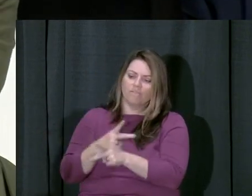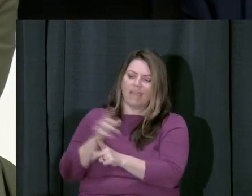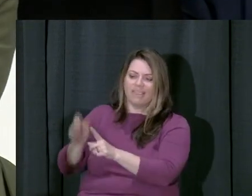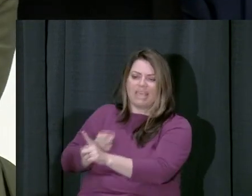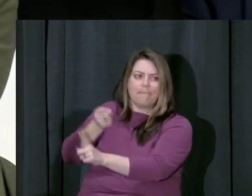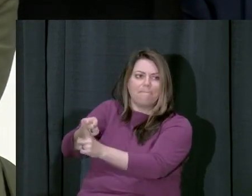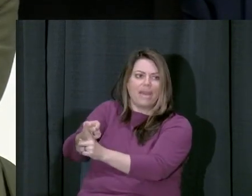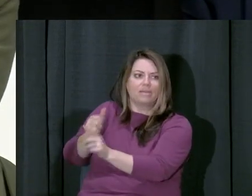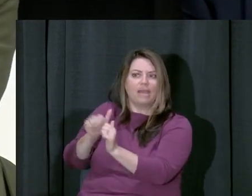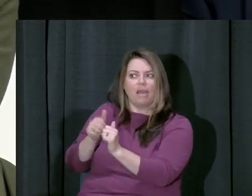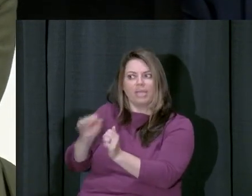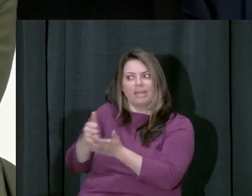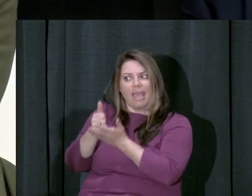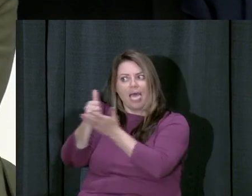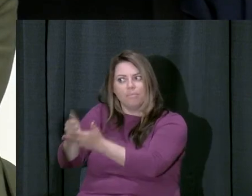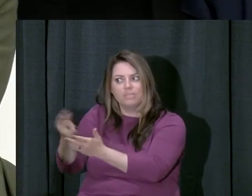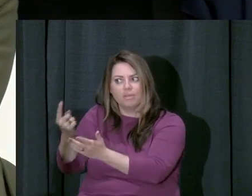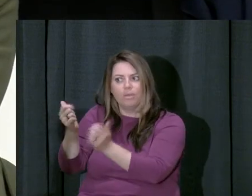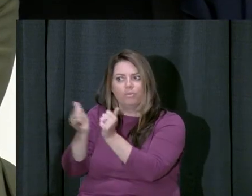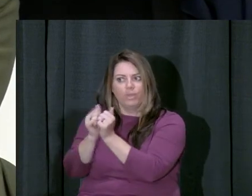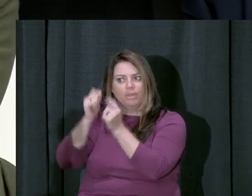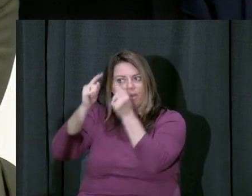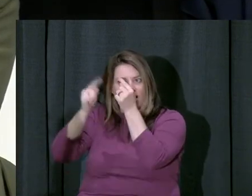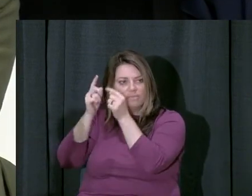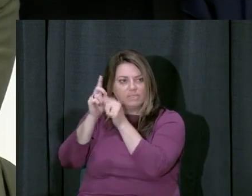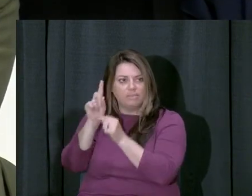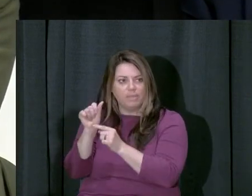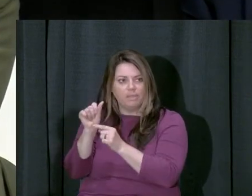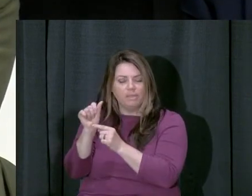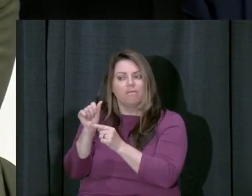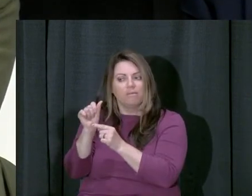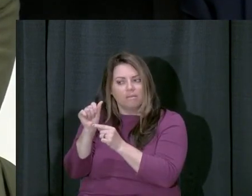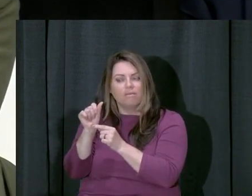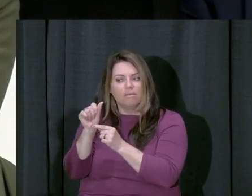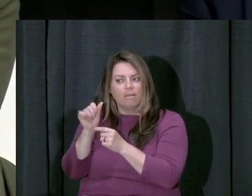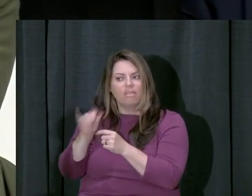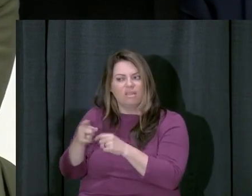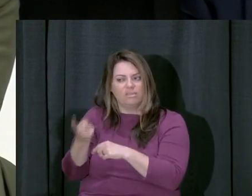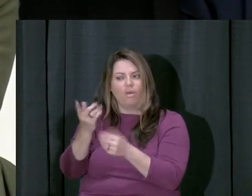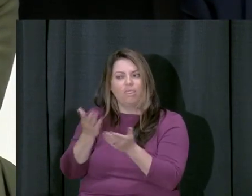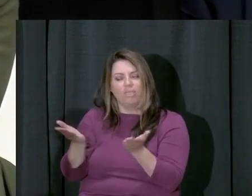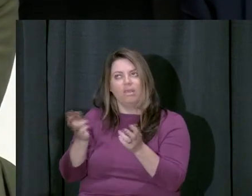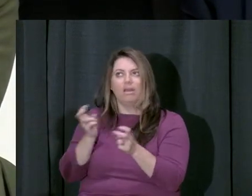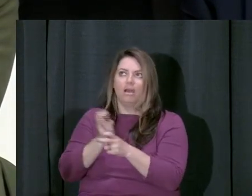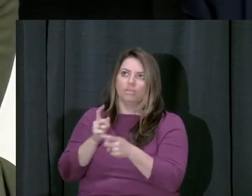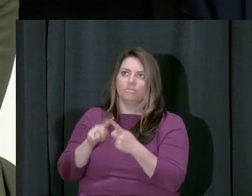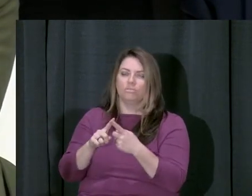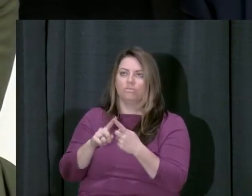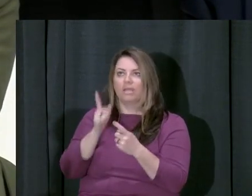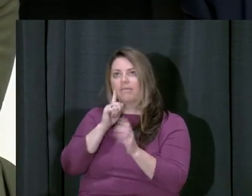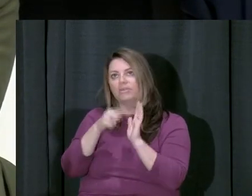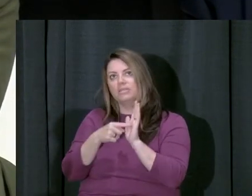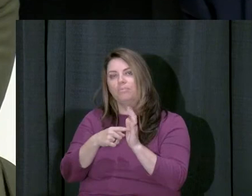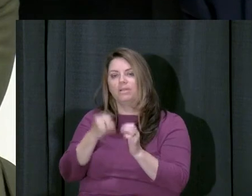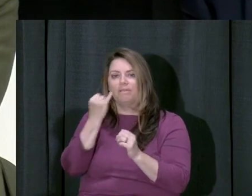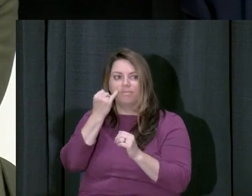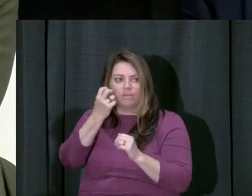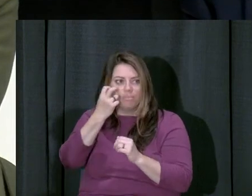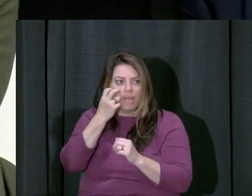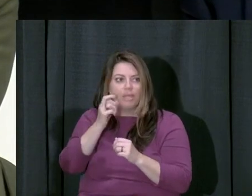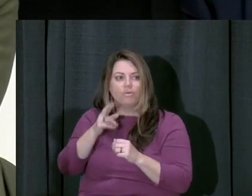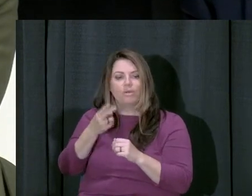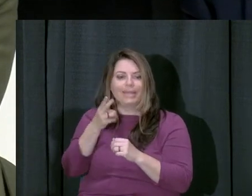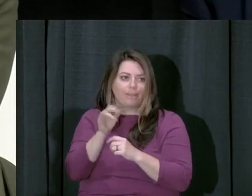how it helps someone that has a cognitive disability? You know, that's one of the things. It's hard to, like if you're blind or if you're